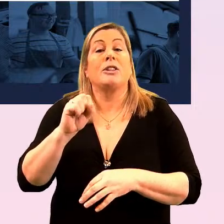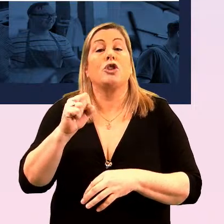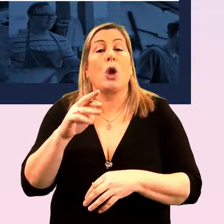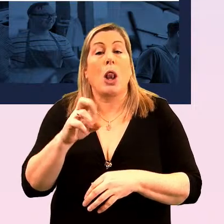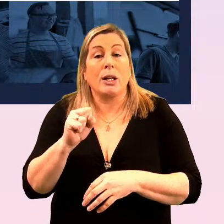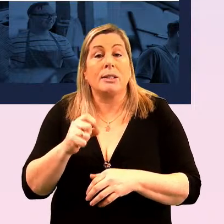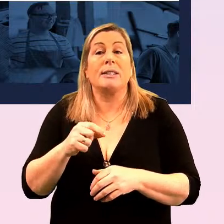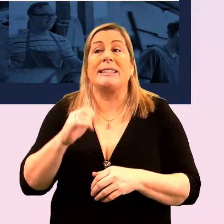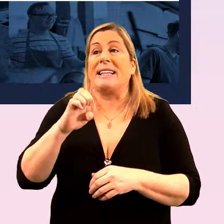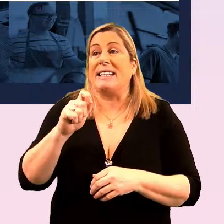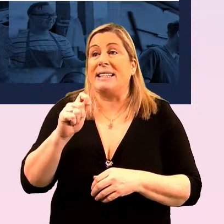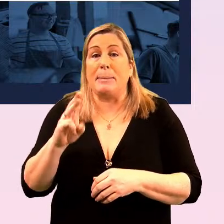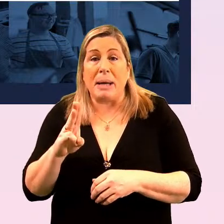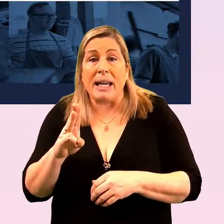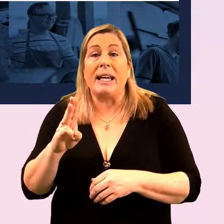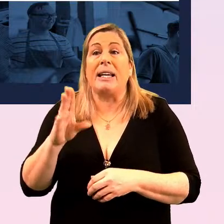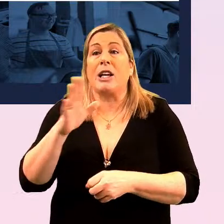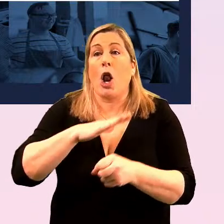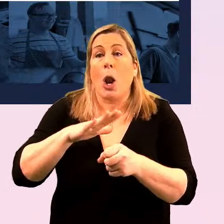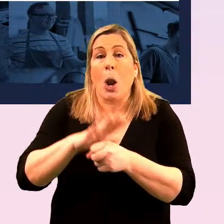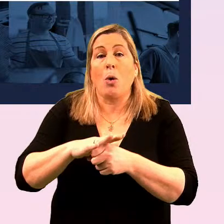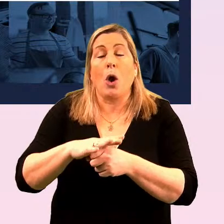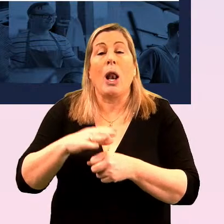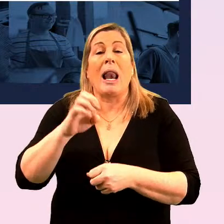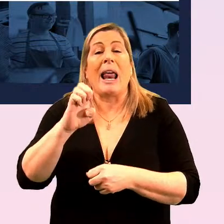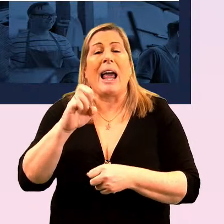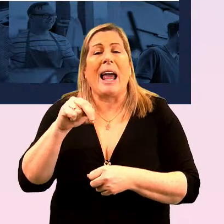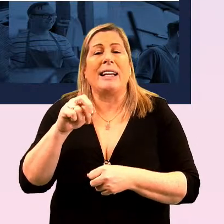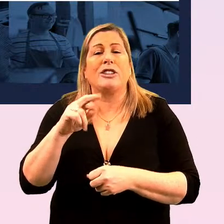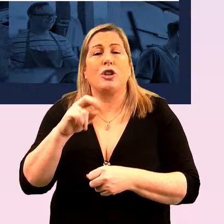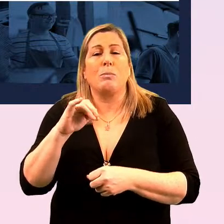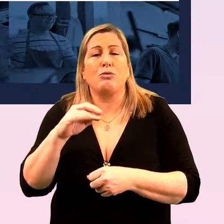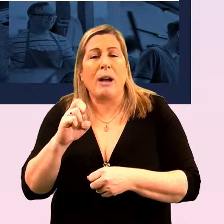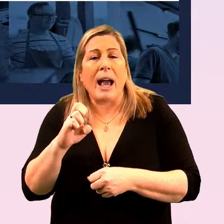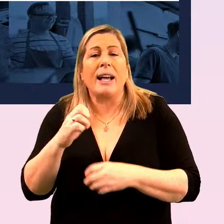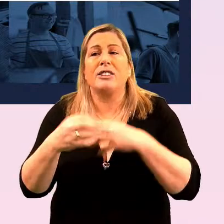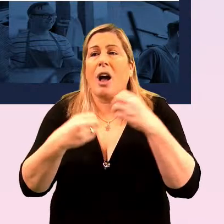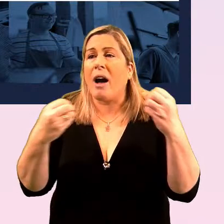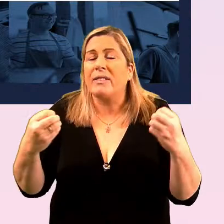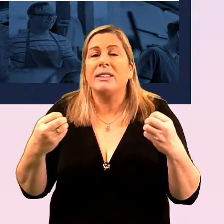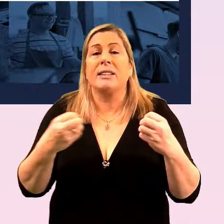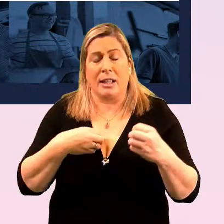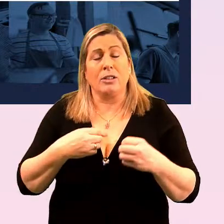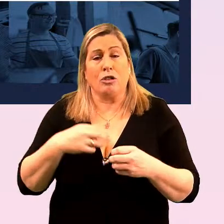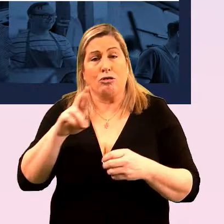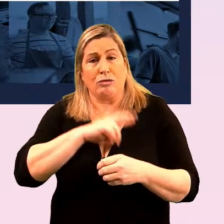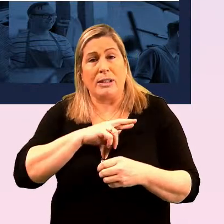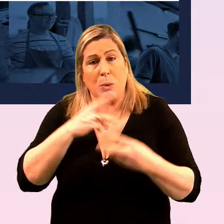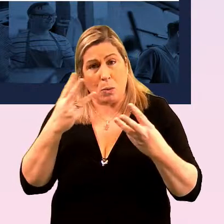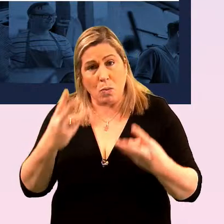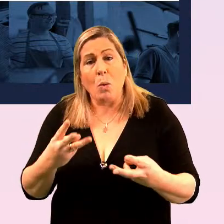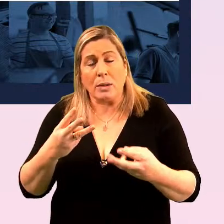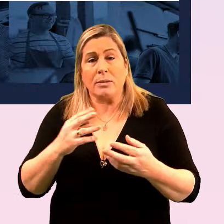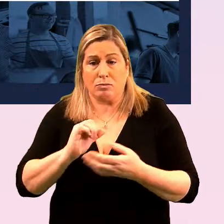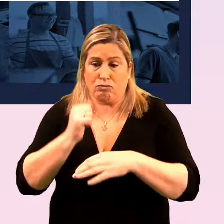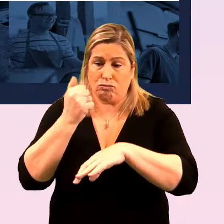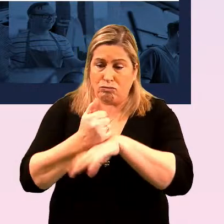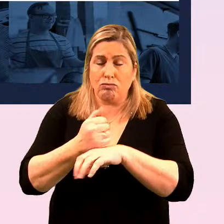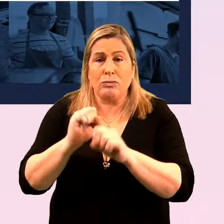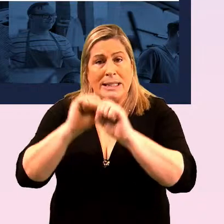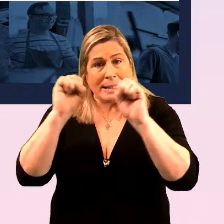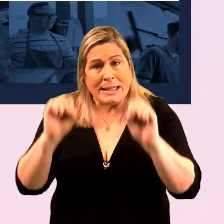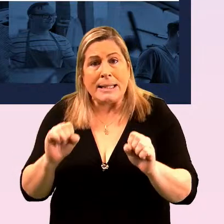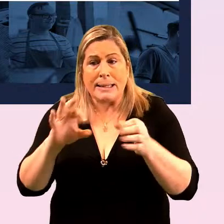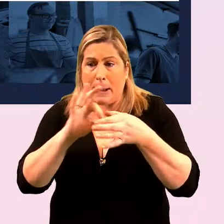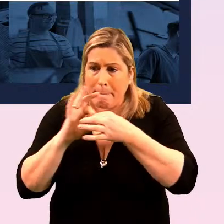with the local enterprise offices, and the whole aim is to create an ecosystem around the economy,